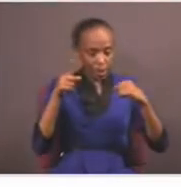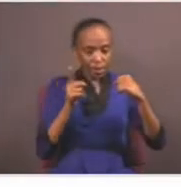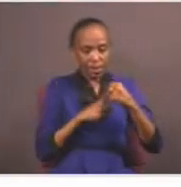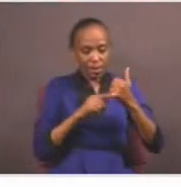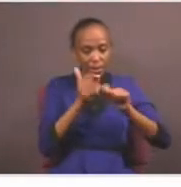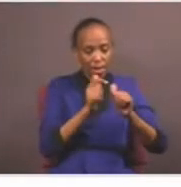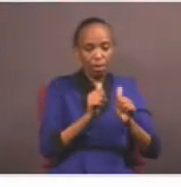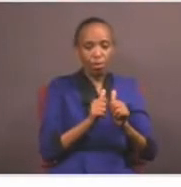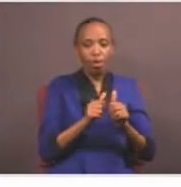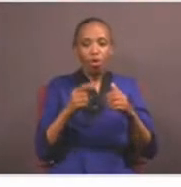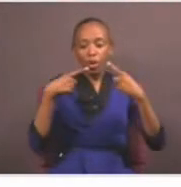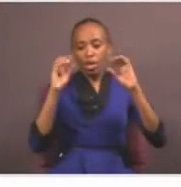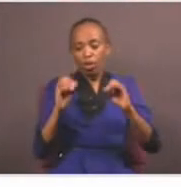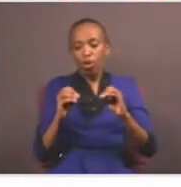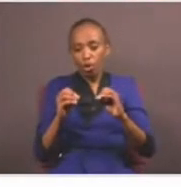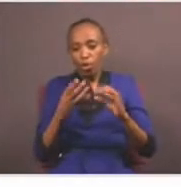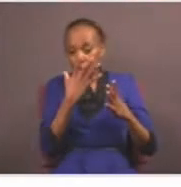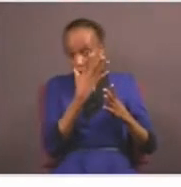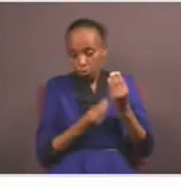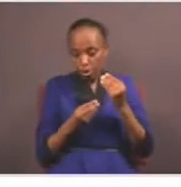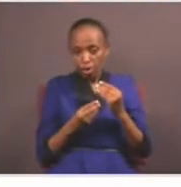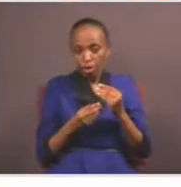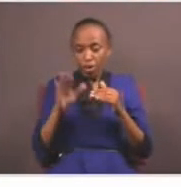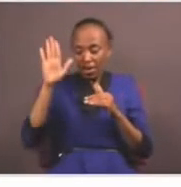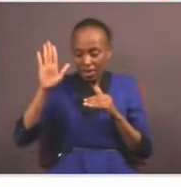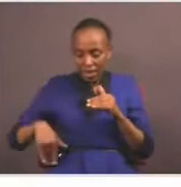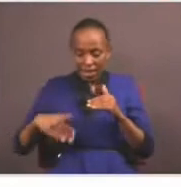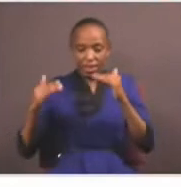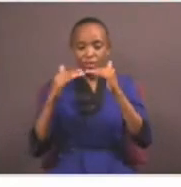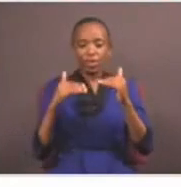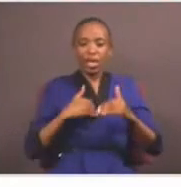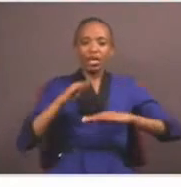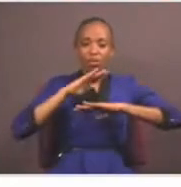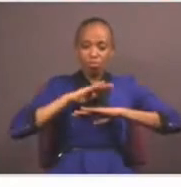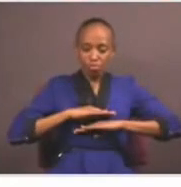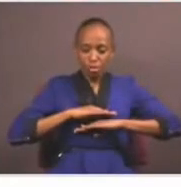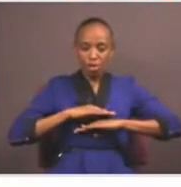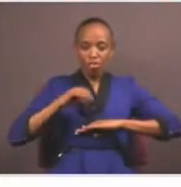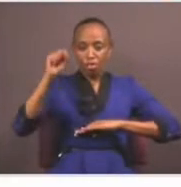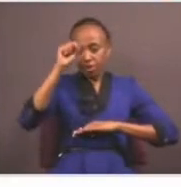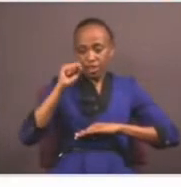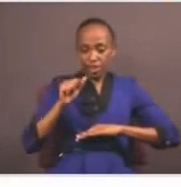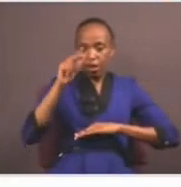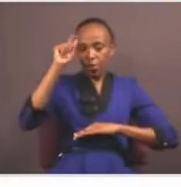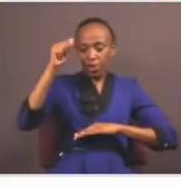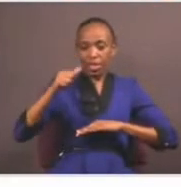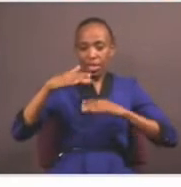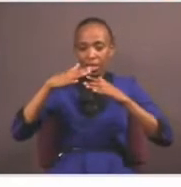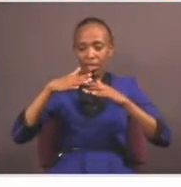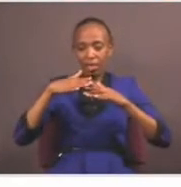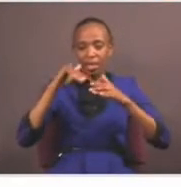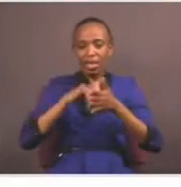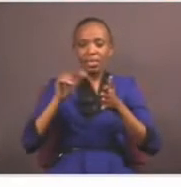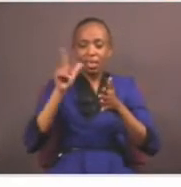winless run. Despite the disappointment of a late equaliser, there was relief for Gareth Southgate that England's attack finally came